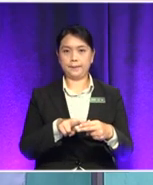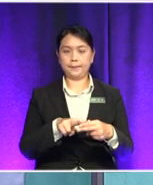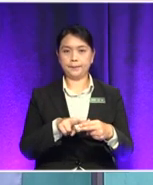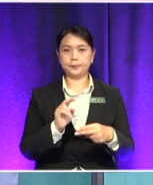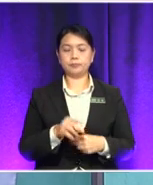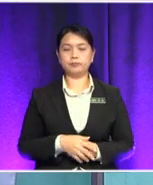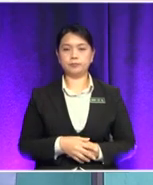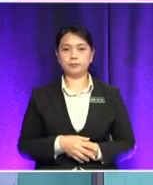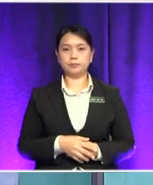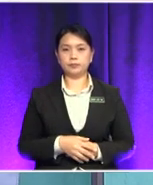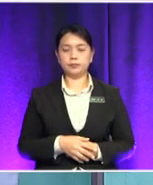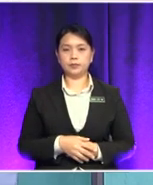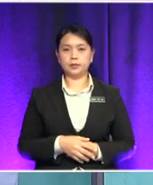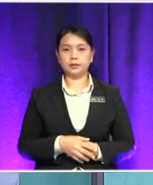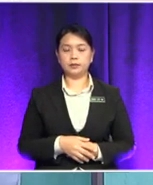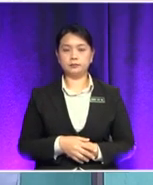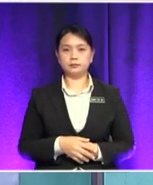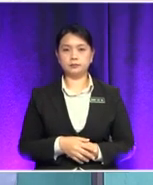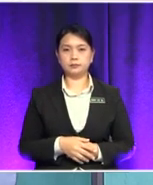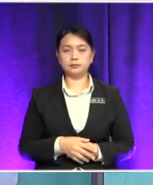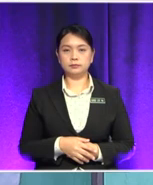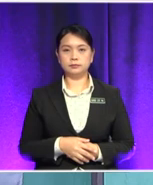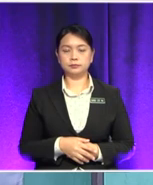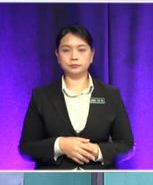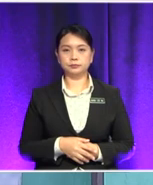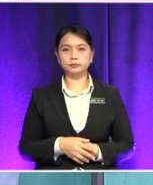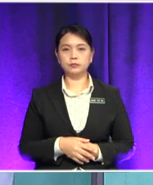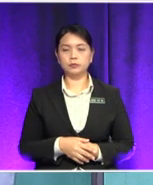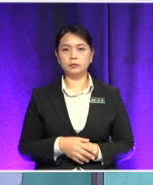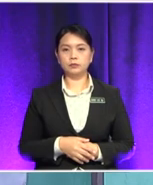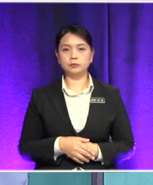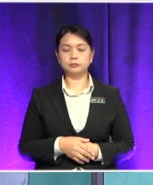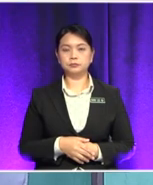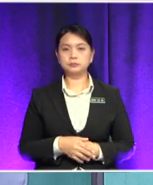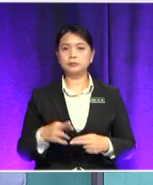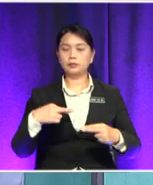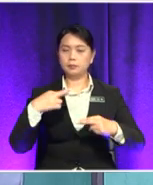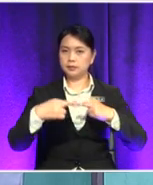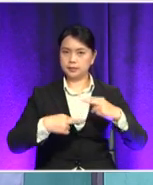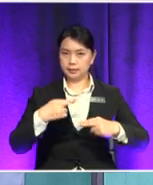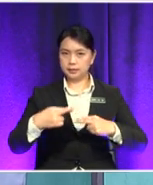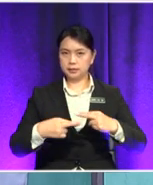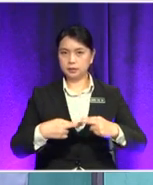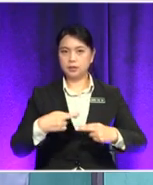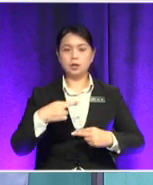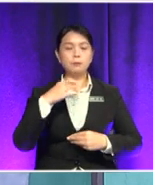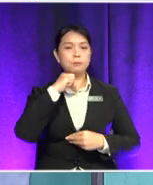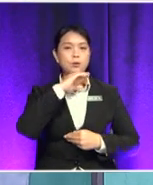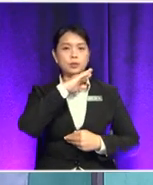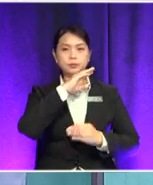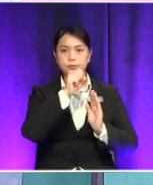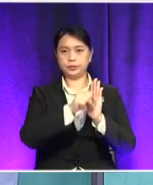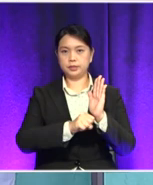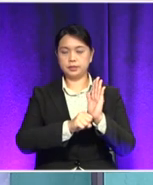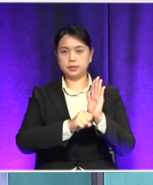one like pollution, green, recycle. If we are talking about Mother Nature, but